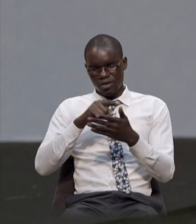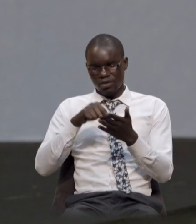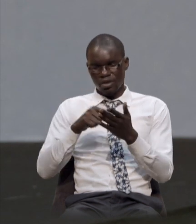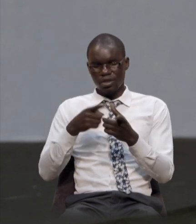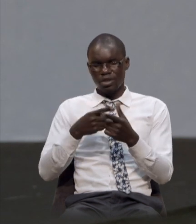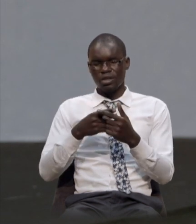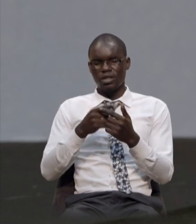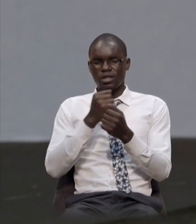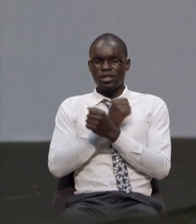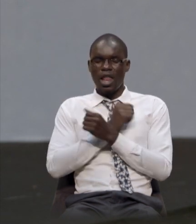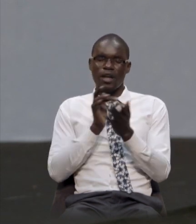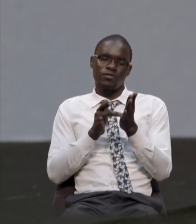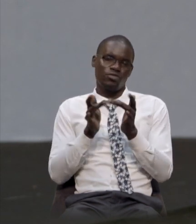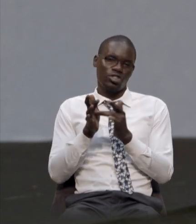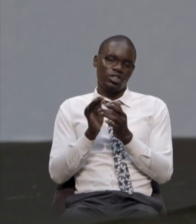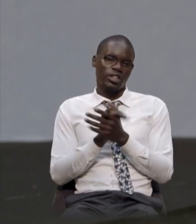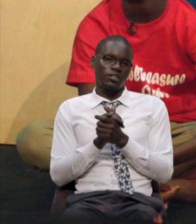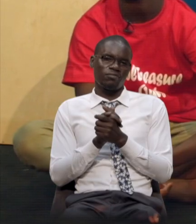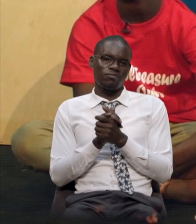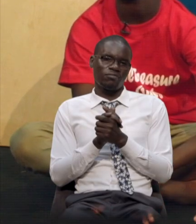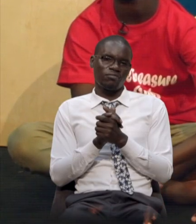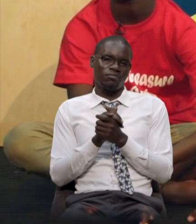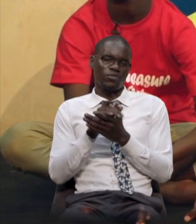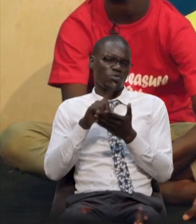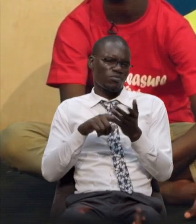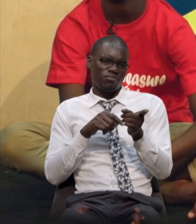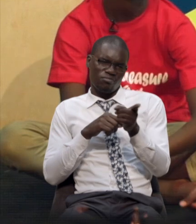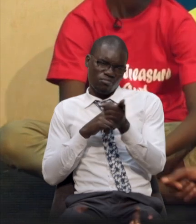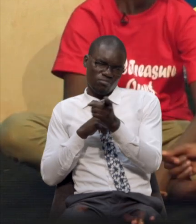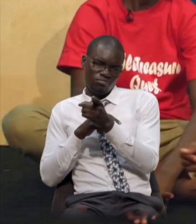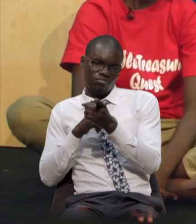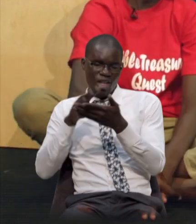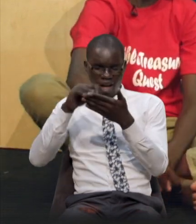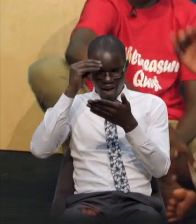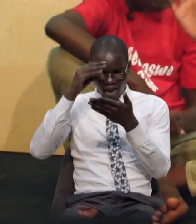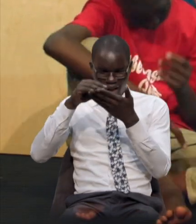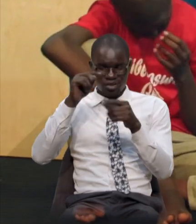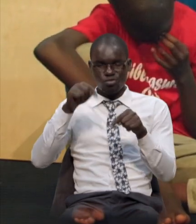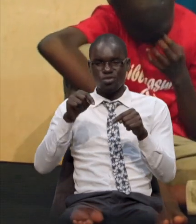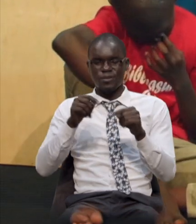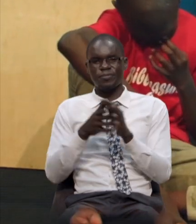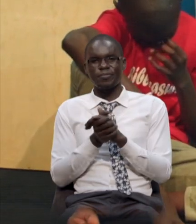have a longing to respect everybody? Yes. What have you learned today?